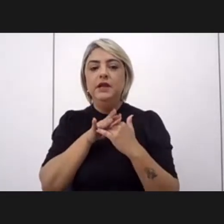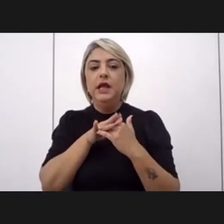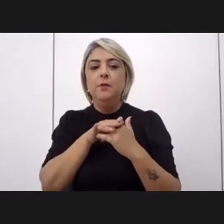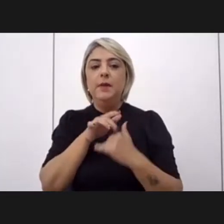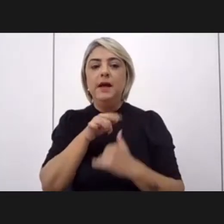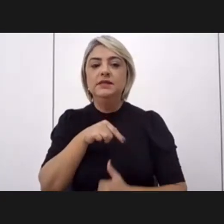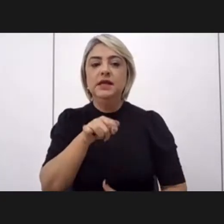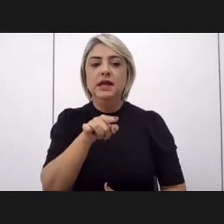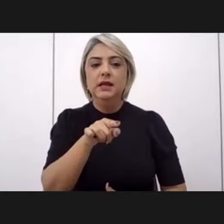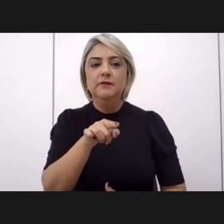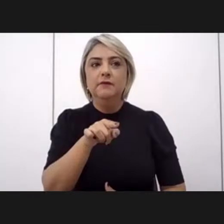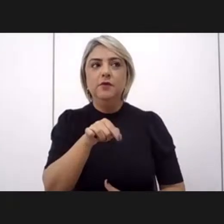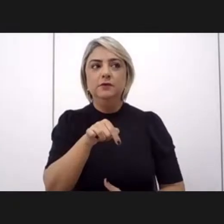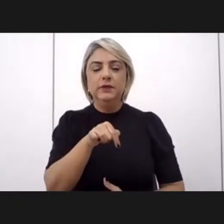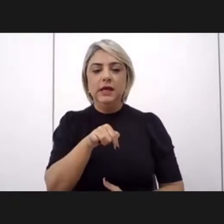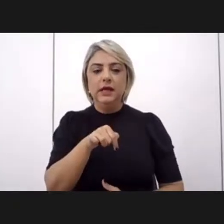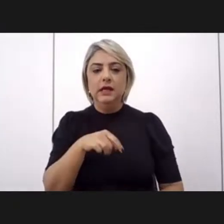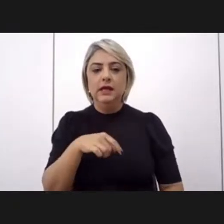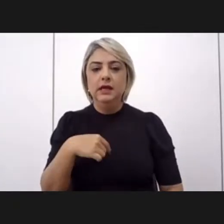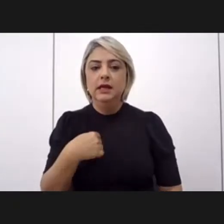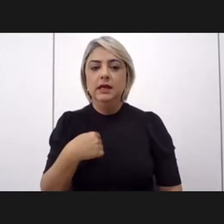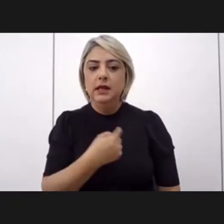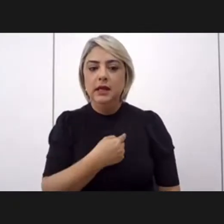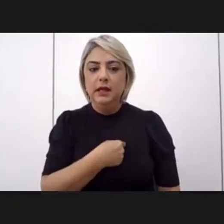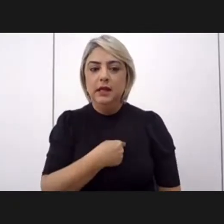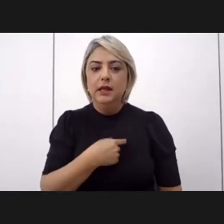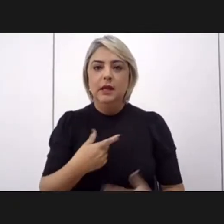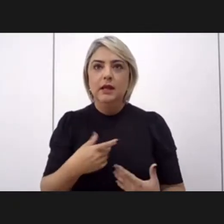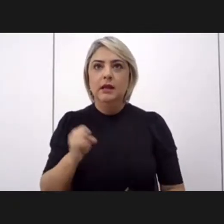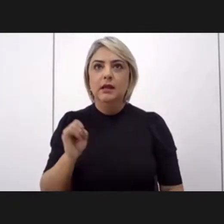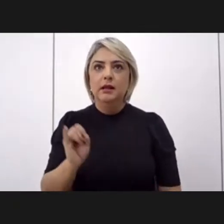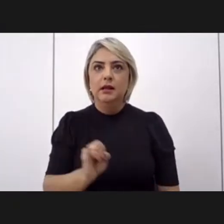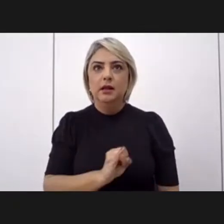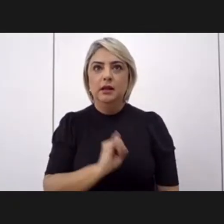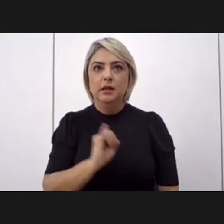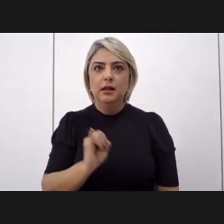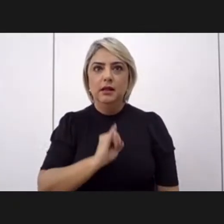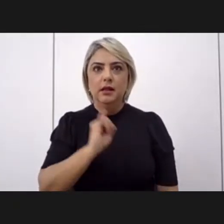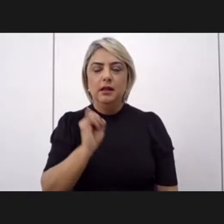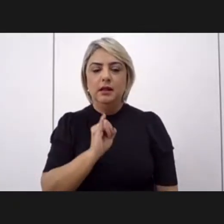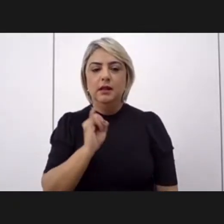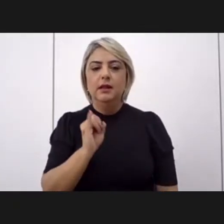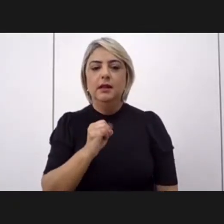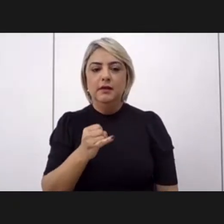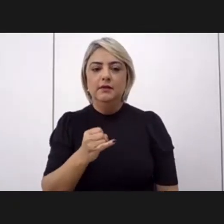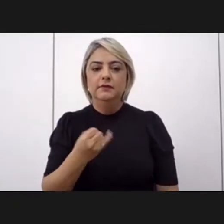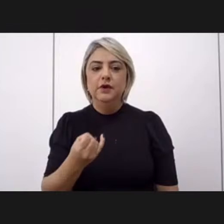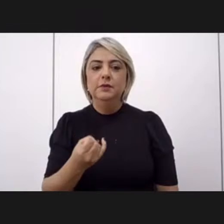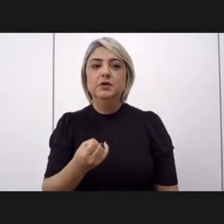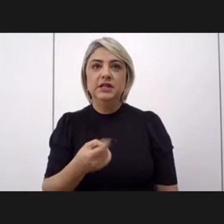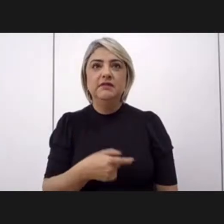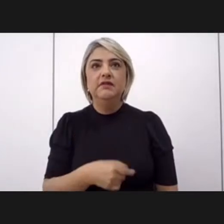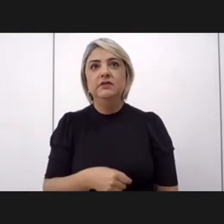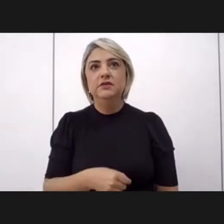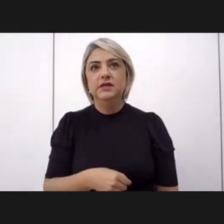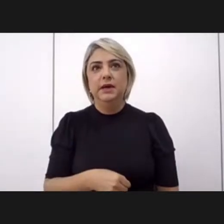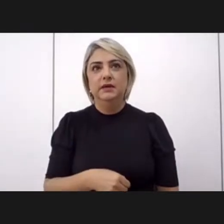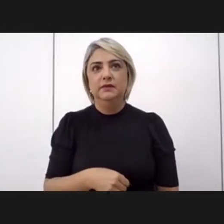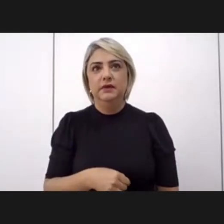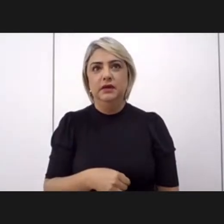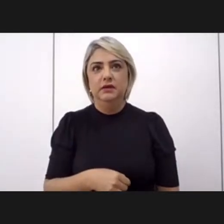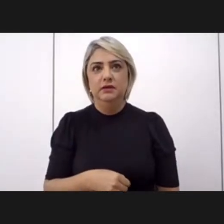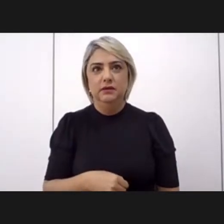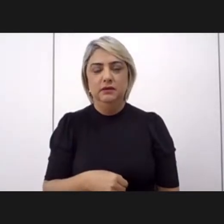very important for us to make this event such an exciting experience.